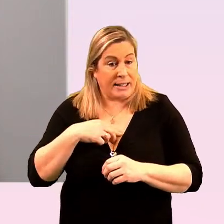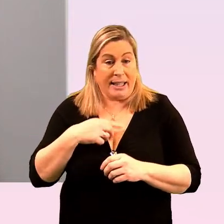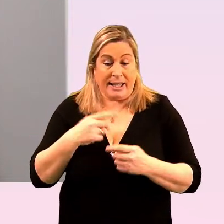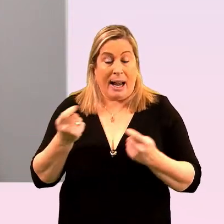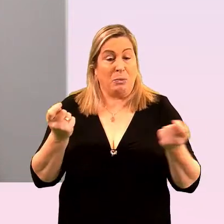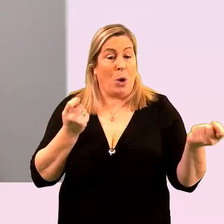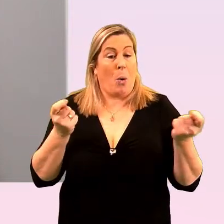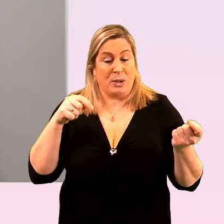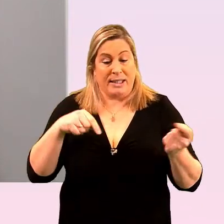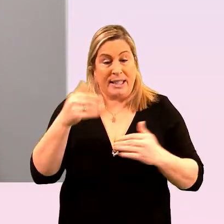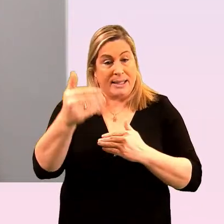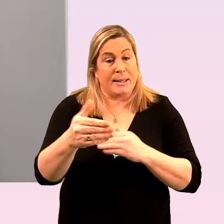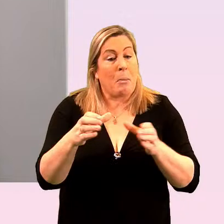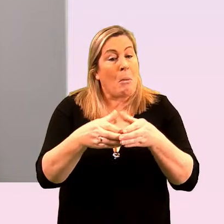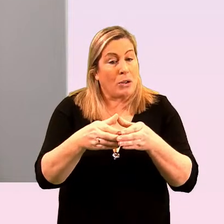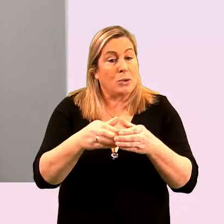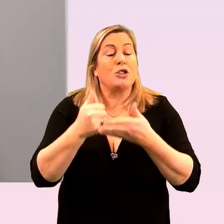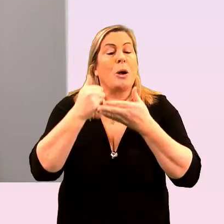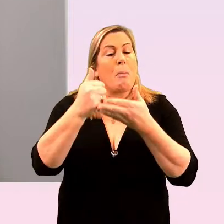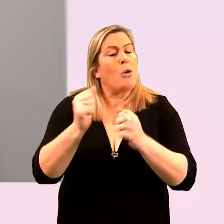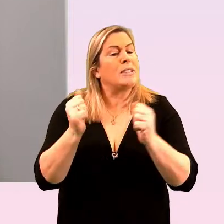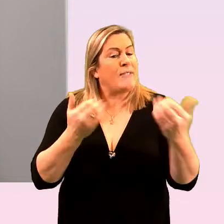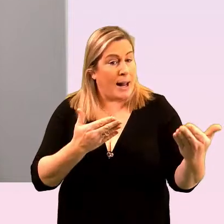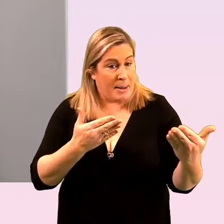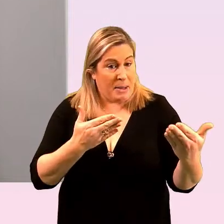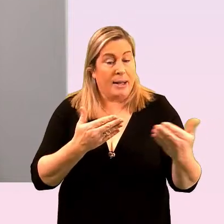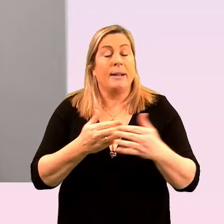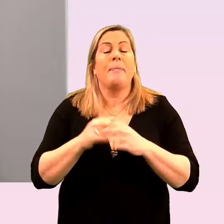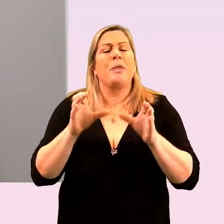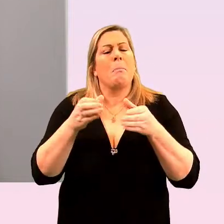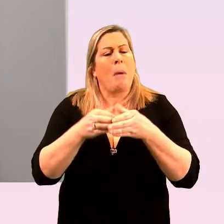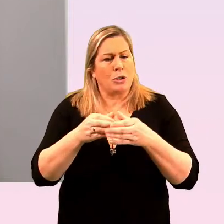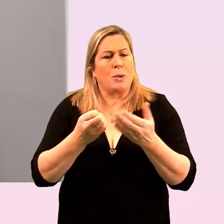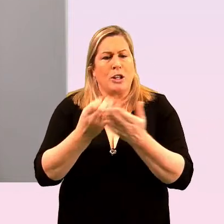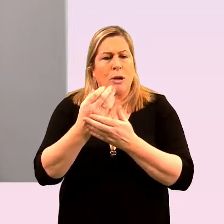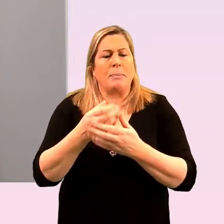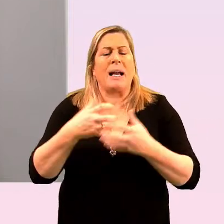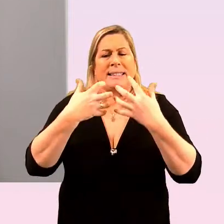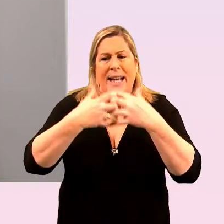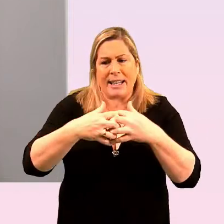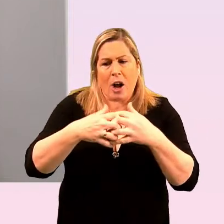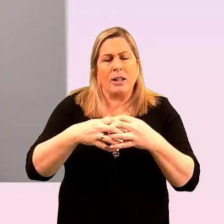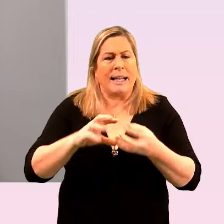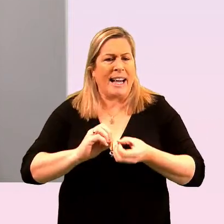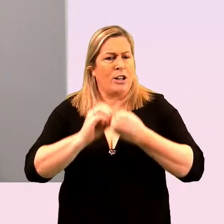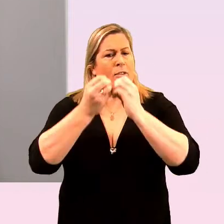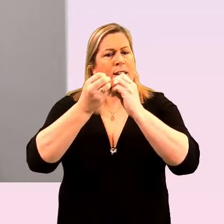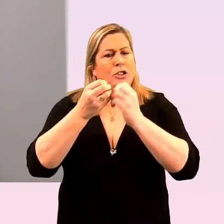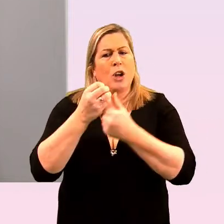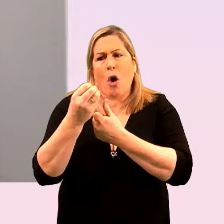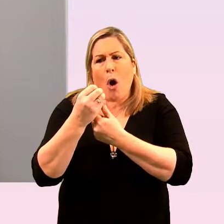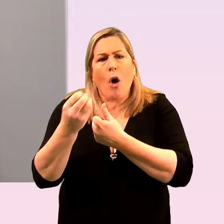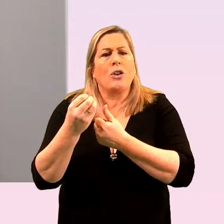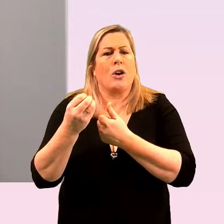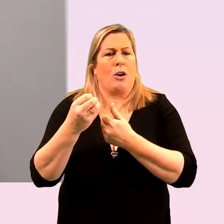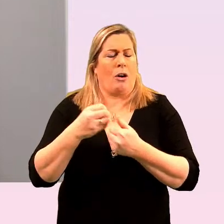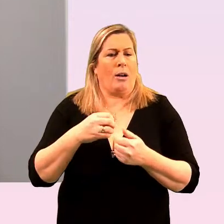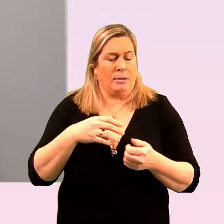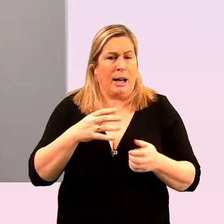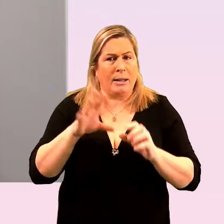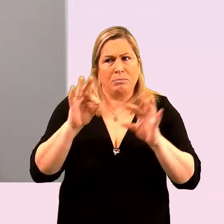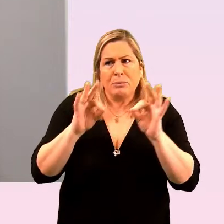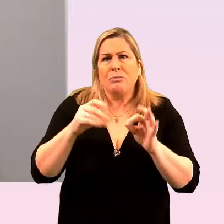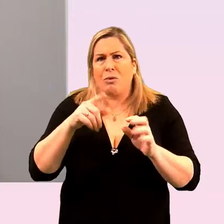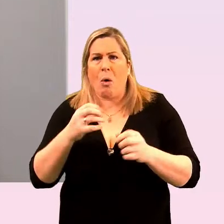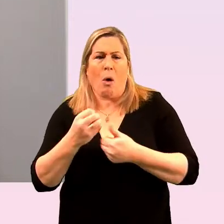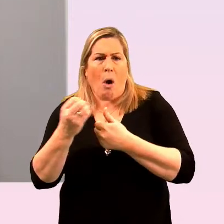which is titled Support Available. The module is described as technological innovations and other predictable and unpredictable drivers of